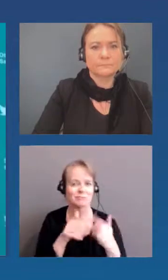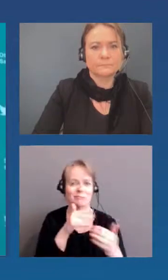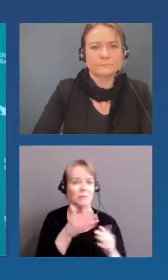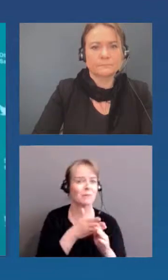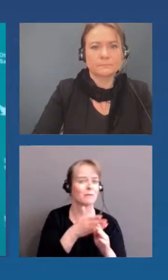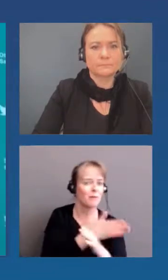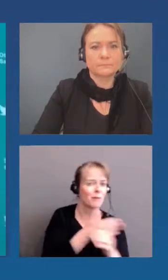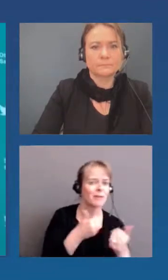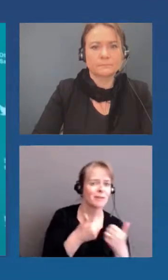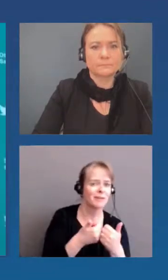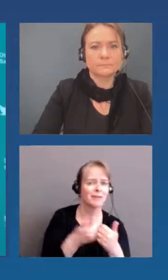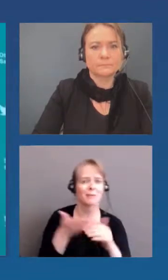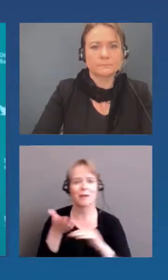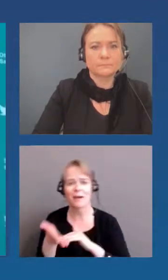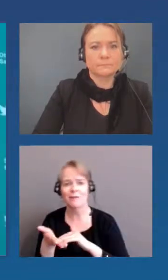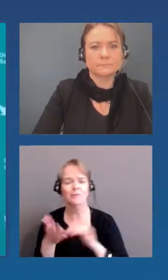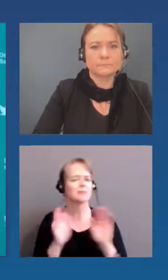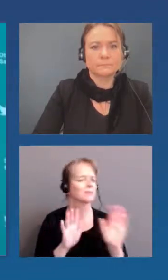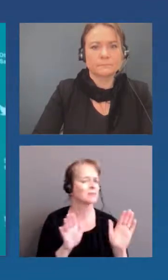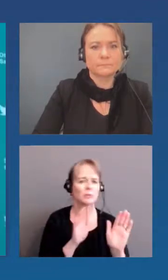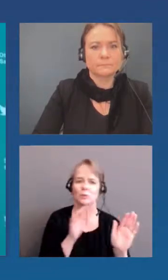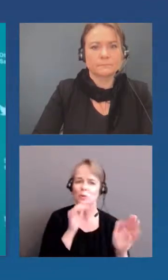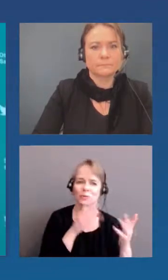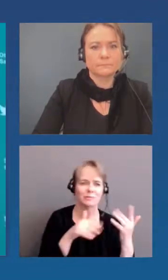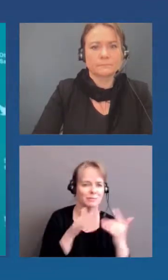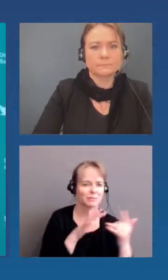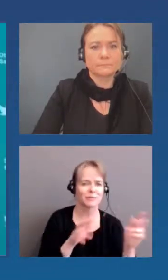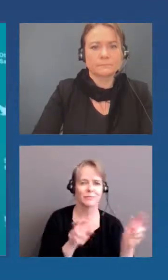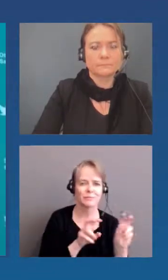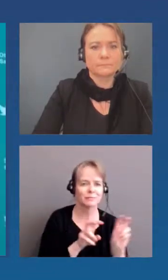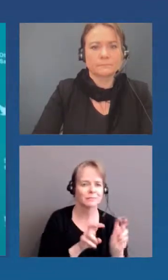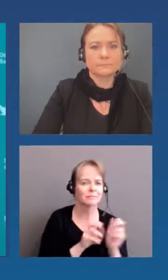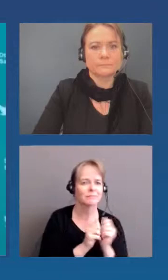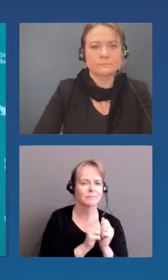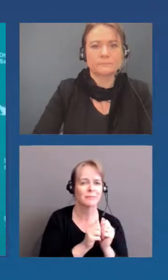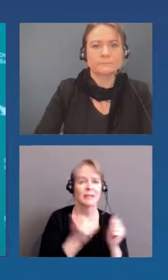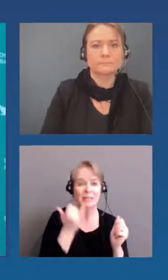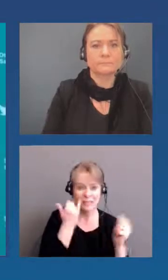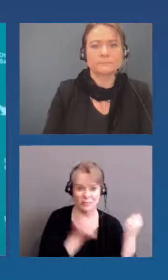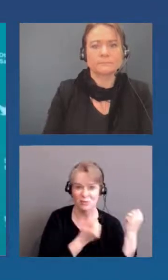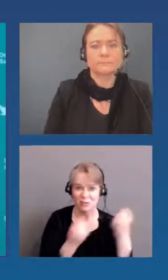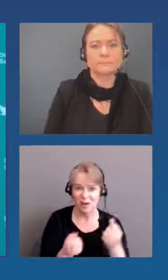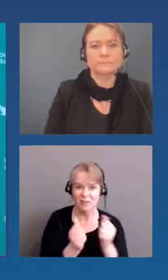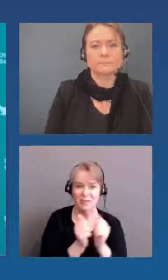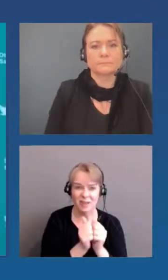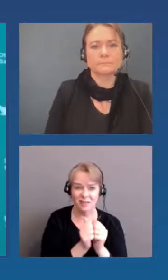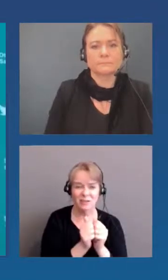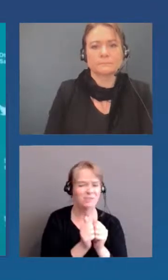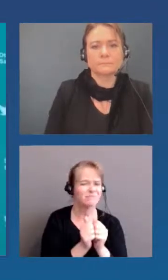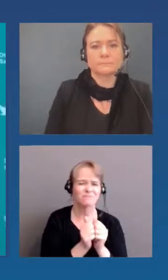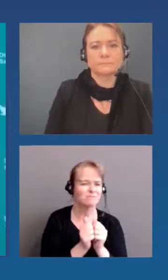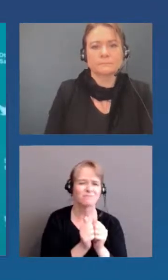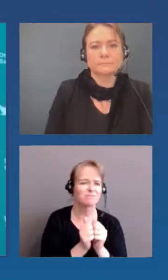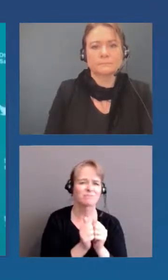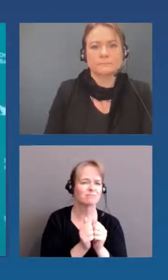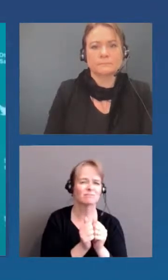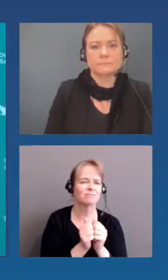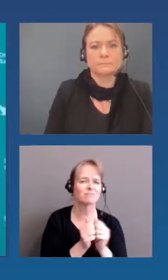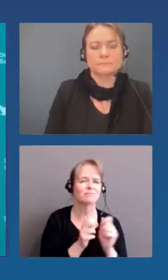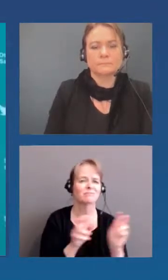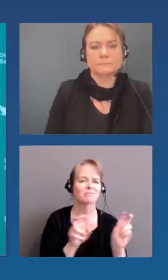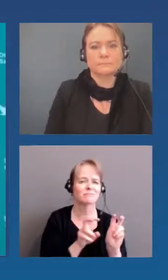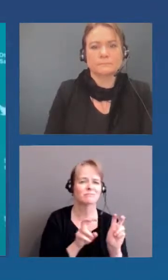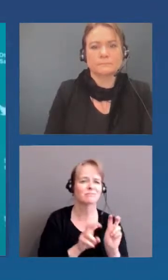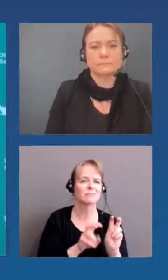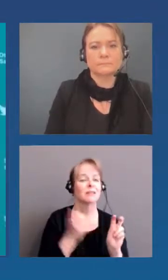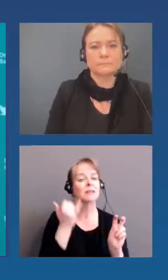the games. If they're going to be traveling to games, to not travel together, except for people who live in